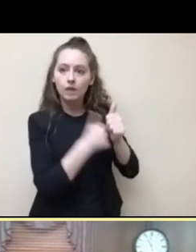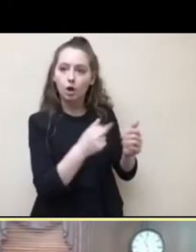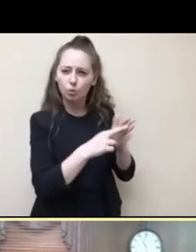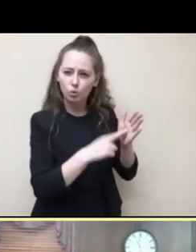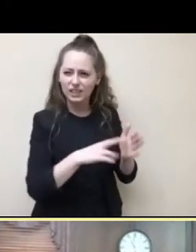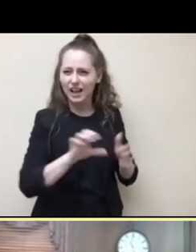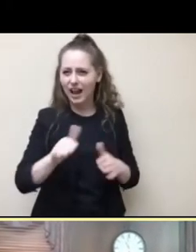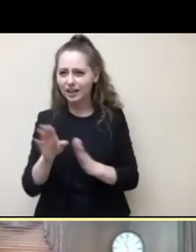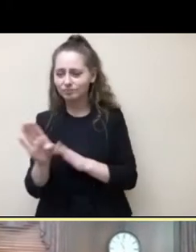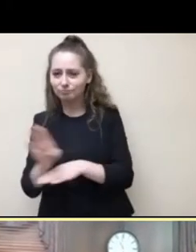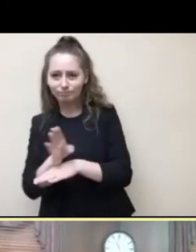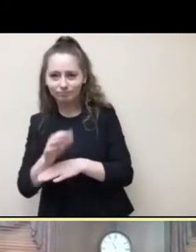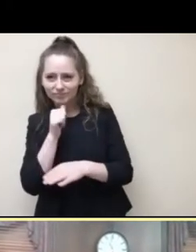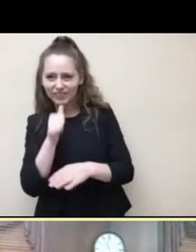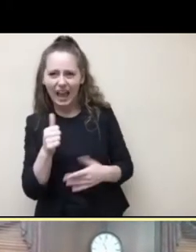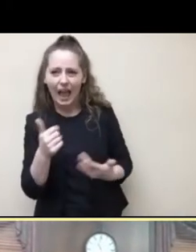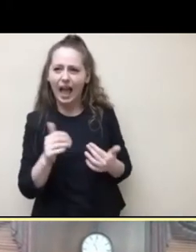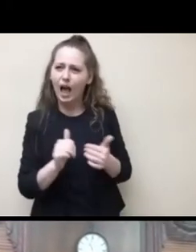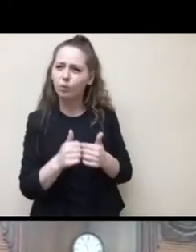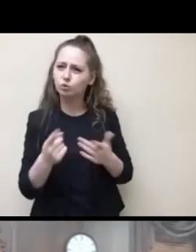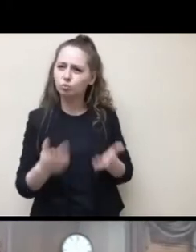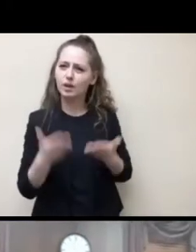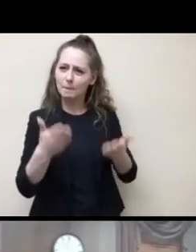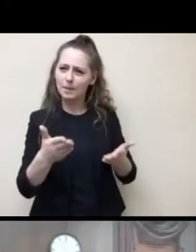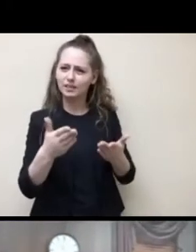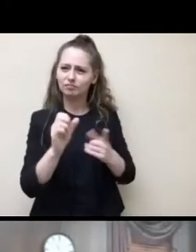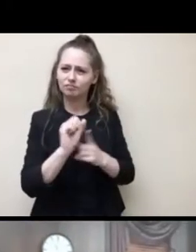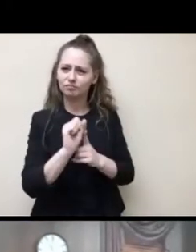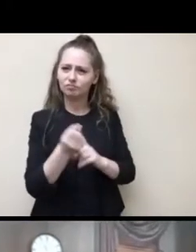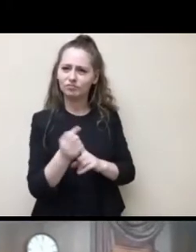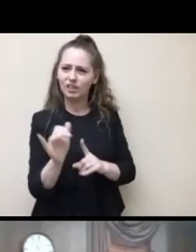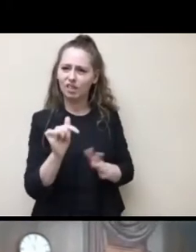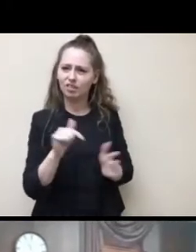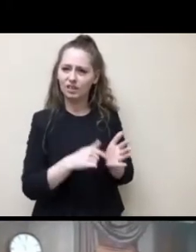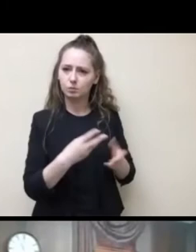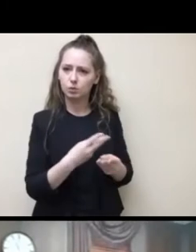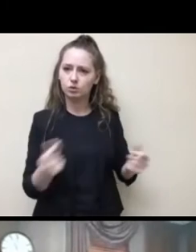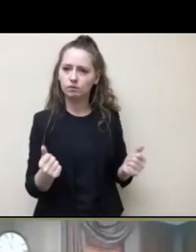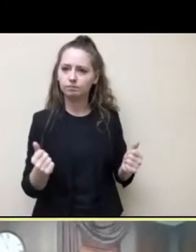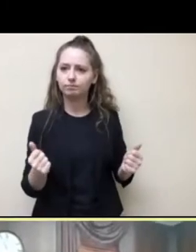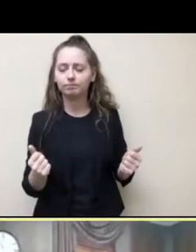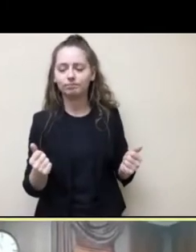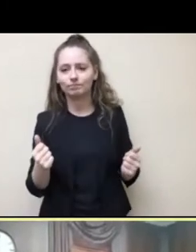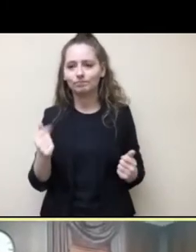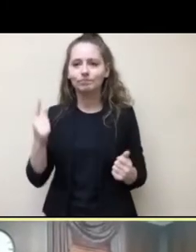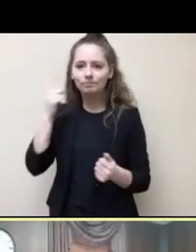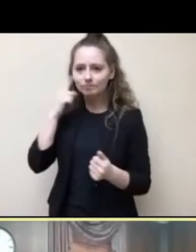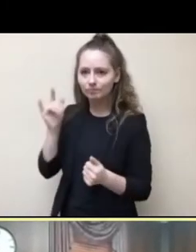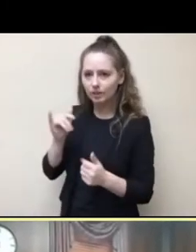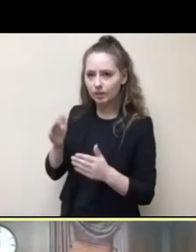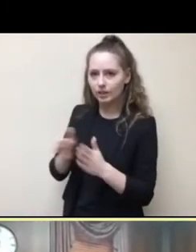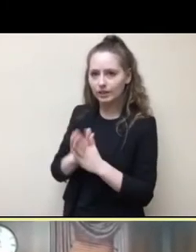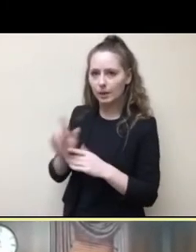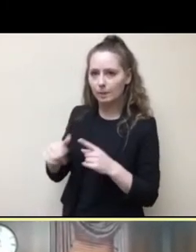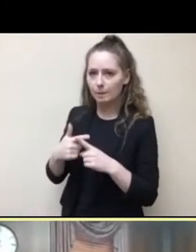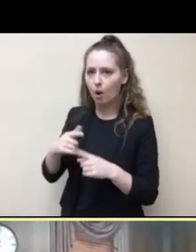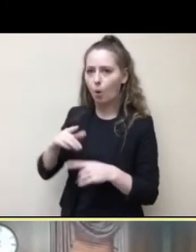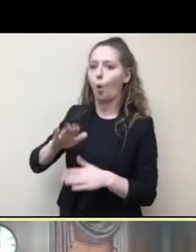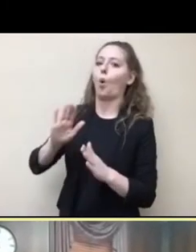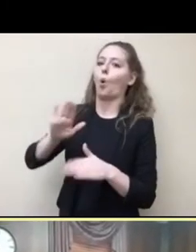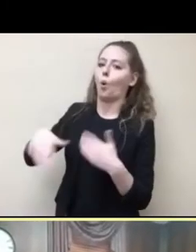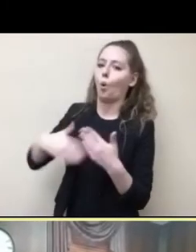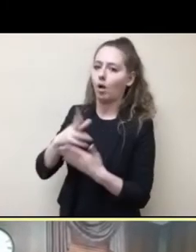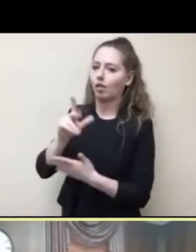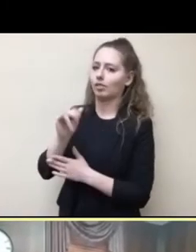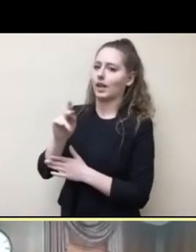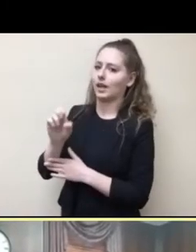How would you recommend situations like this be resolved? Well, and it sounds like they're asking about all of Lake County, not just Hammond. Right. If